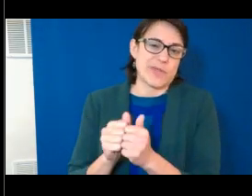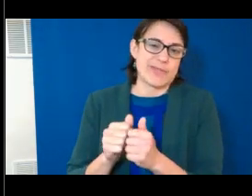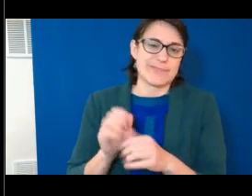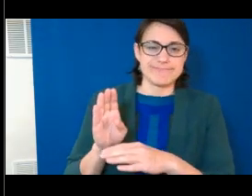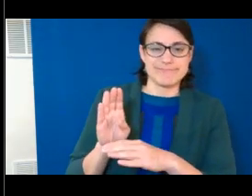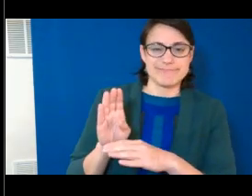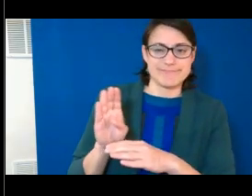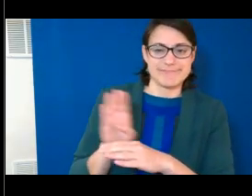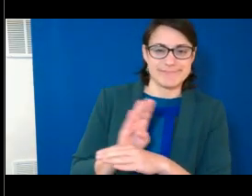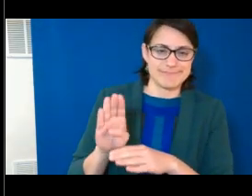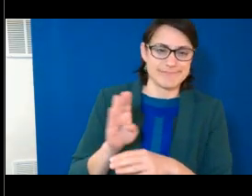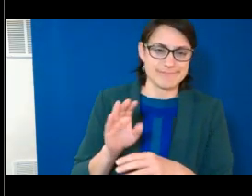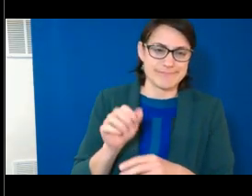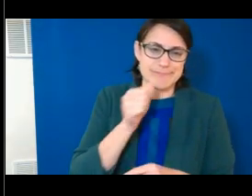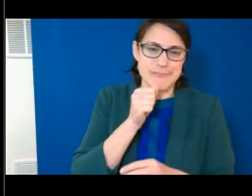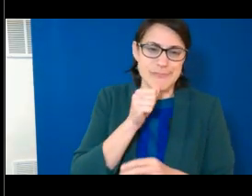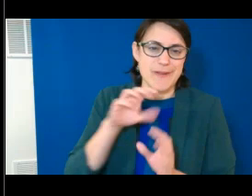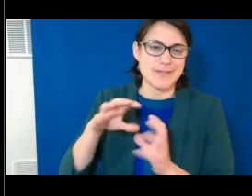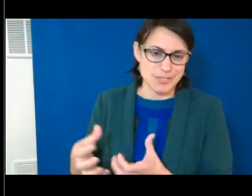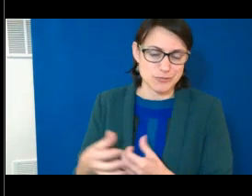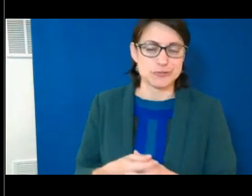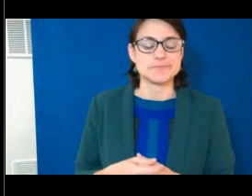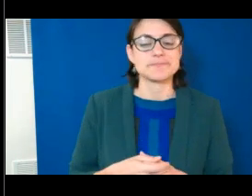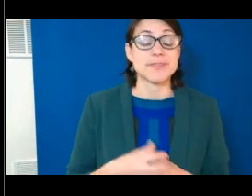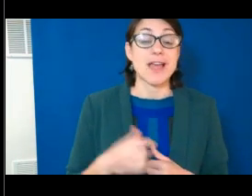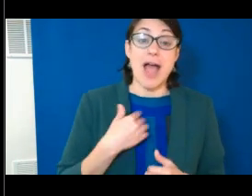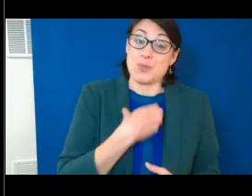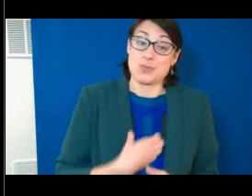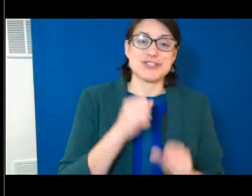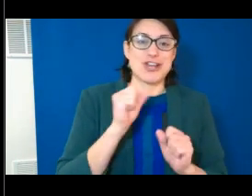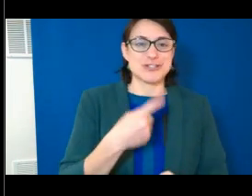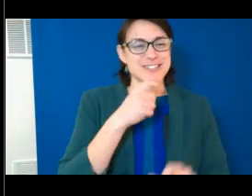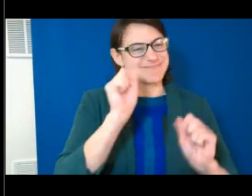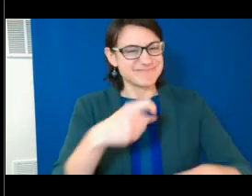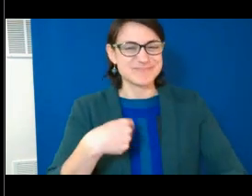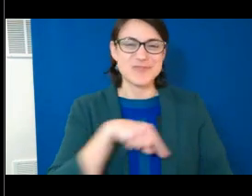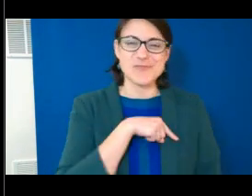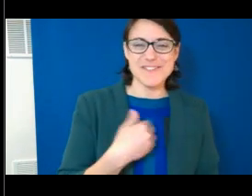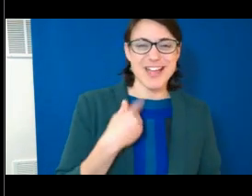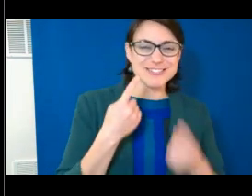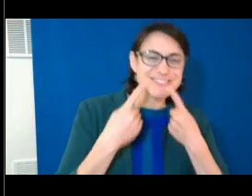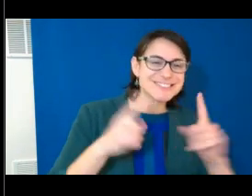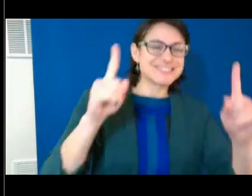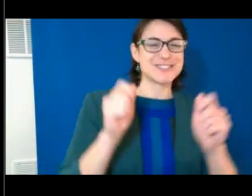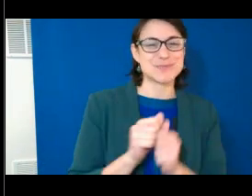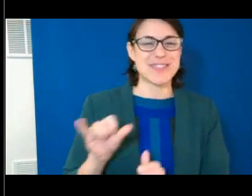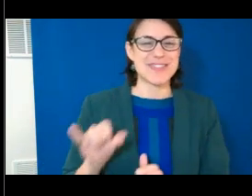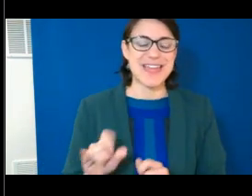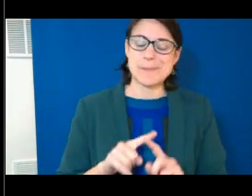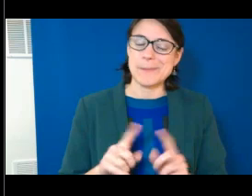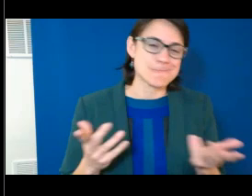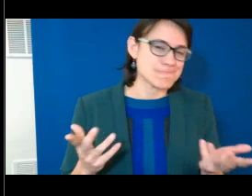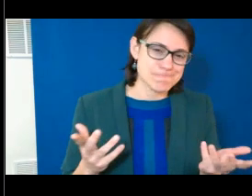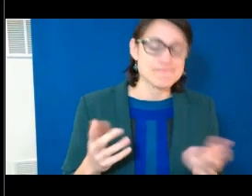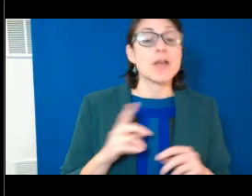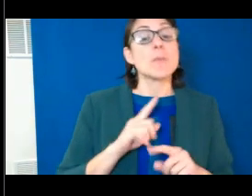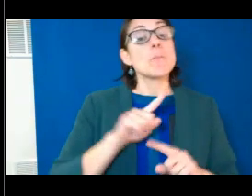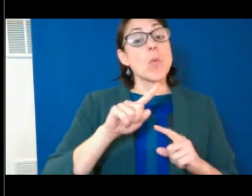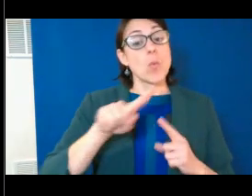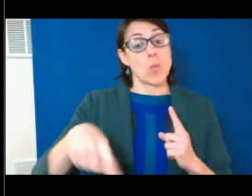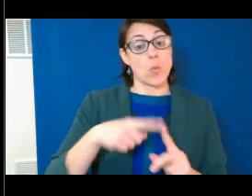with that, but part of what I've learned is when you're getting people out of their comfort zone and doing things that